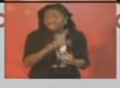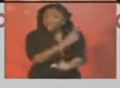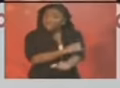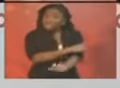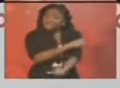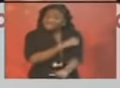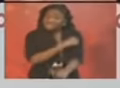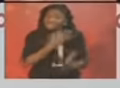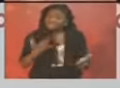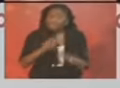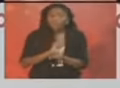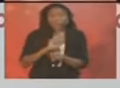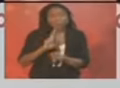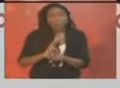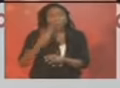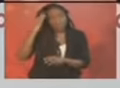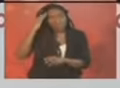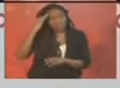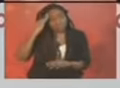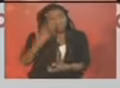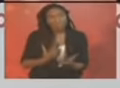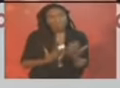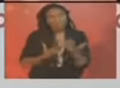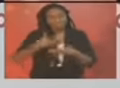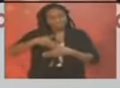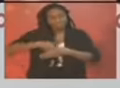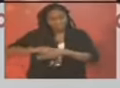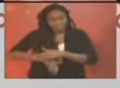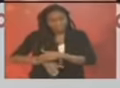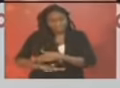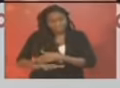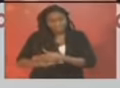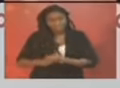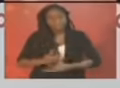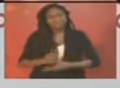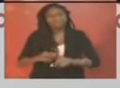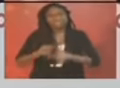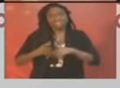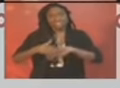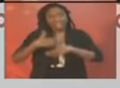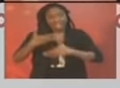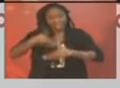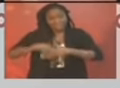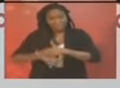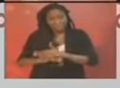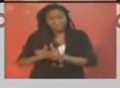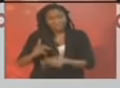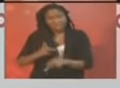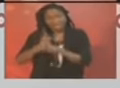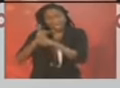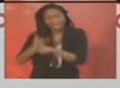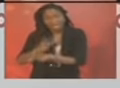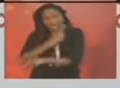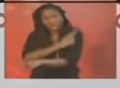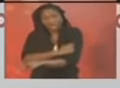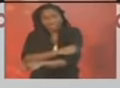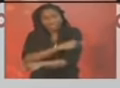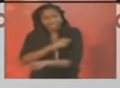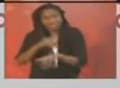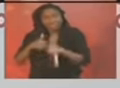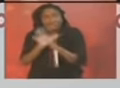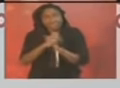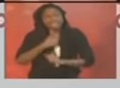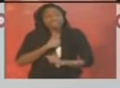course, labor, delivery, and postnatal care are essential. Wear your mask. Avoid